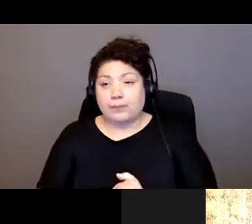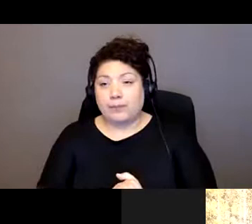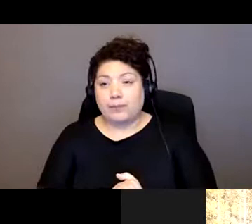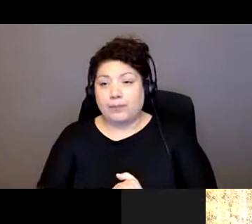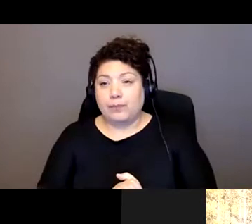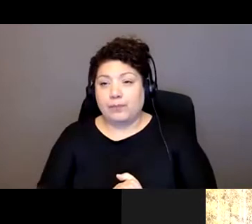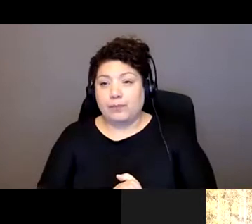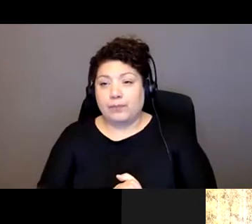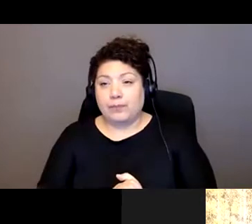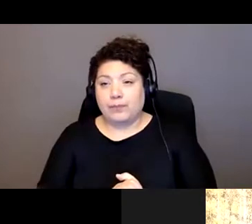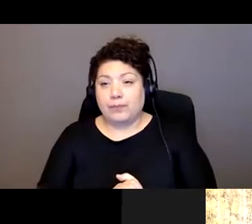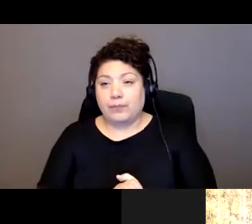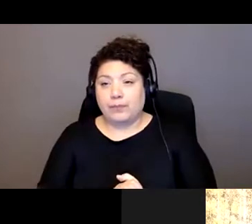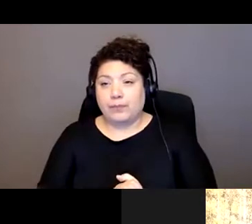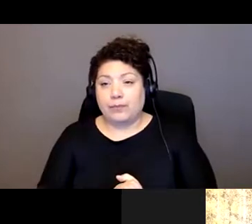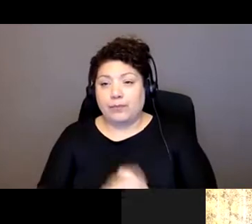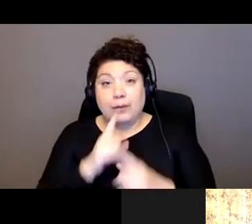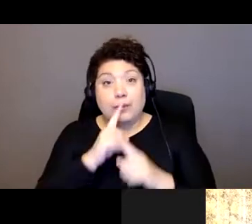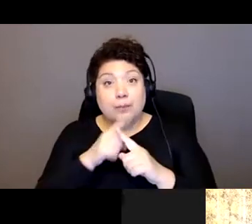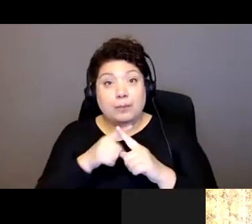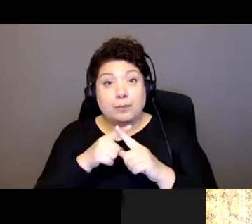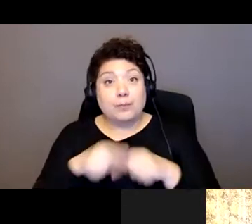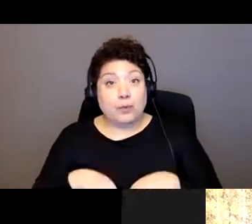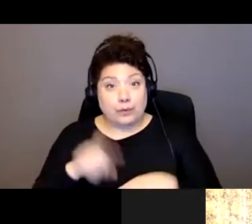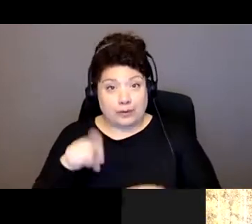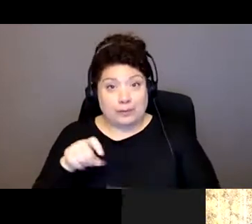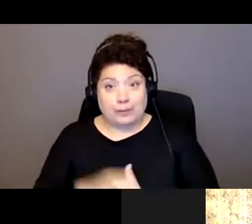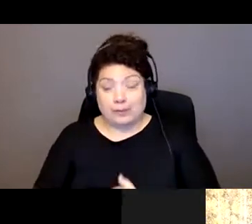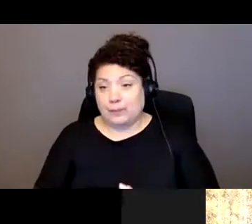Would you unmute yourself, Minnie? Thank you.